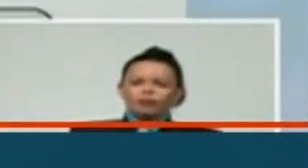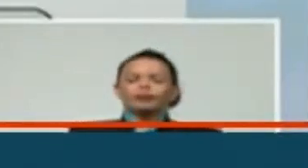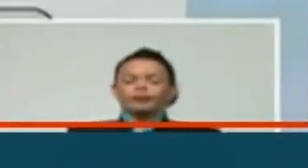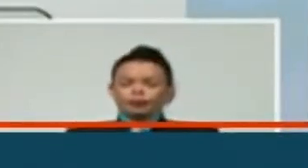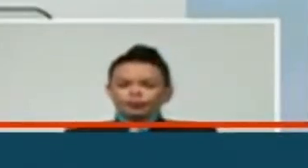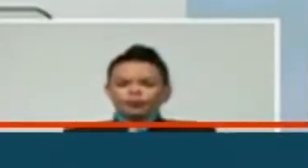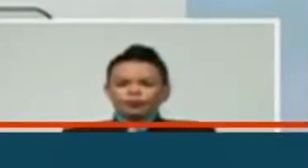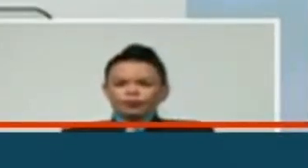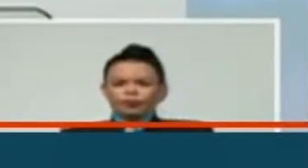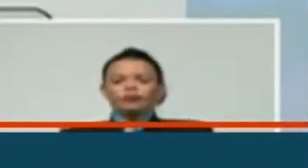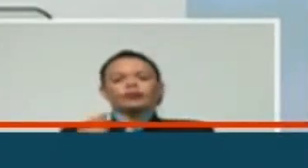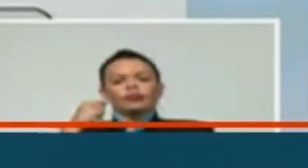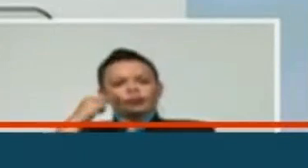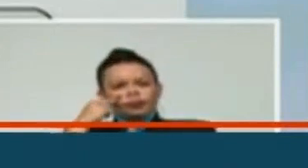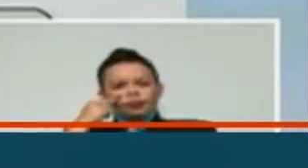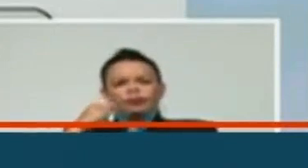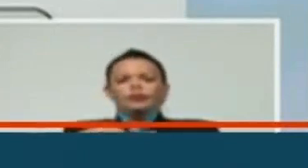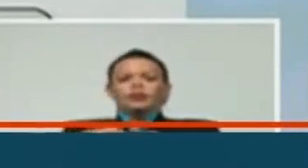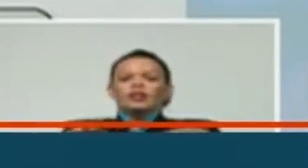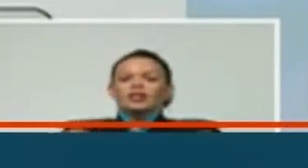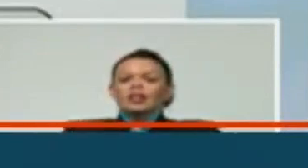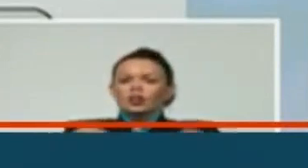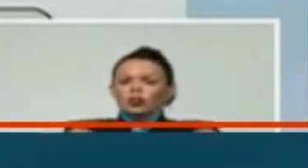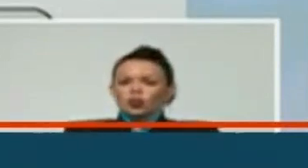with this situation, Cuba accumulates